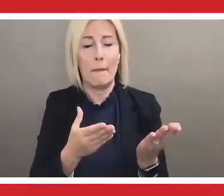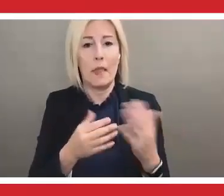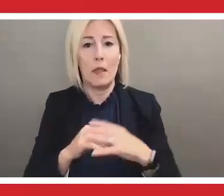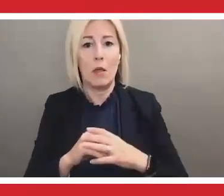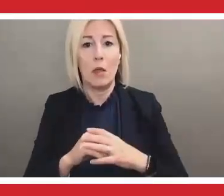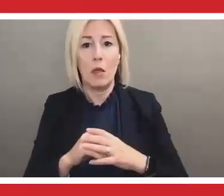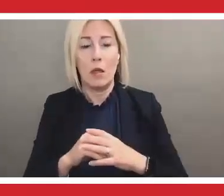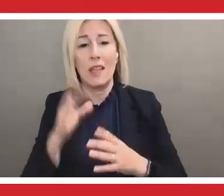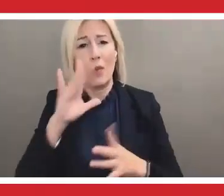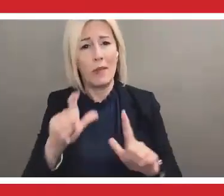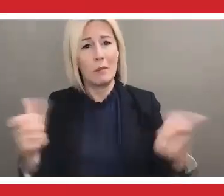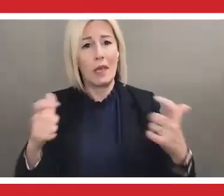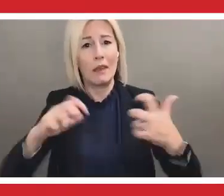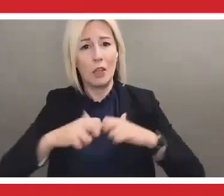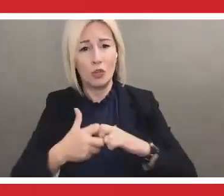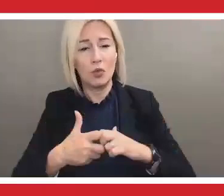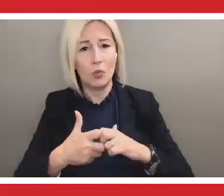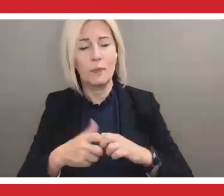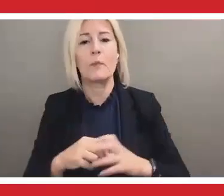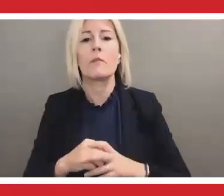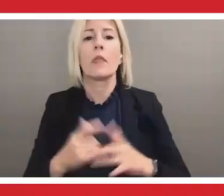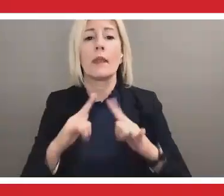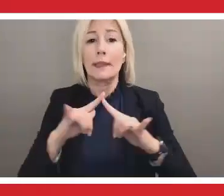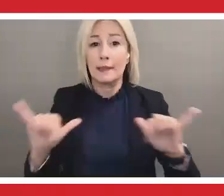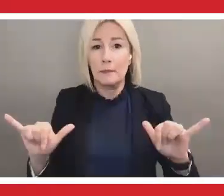issue. At the same time,